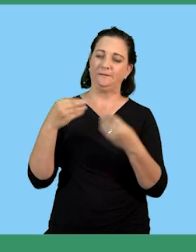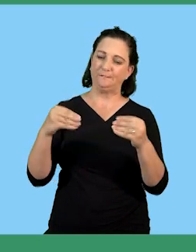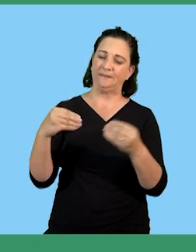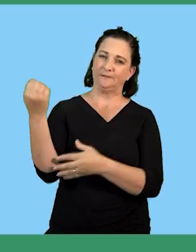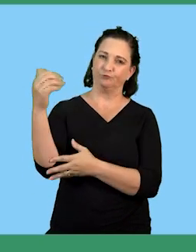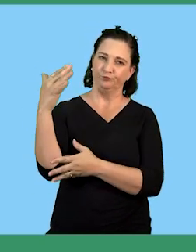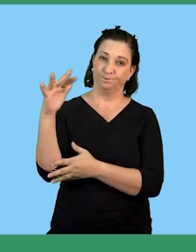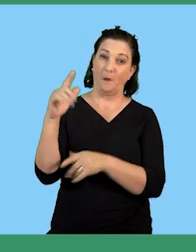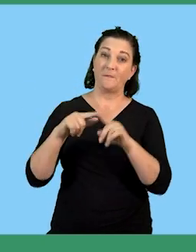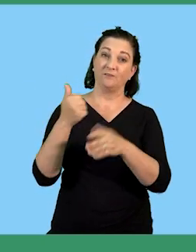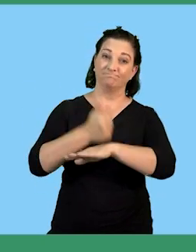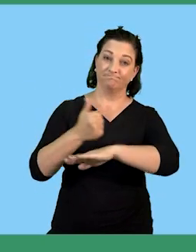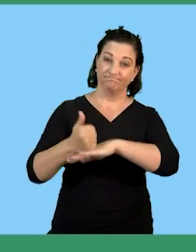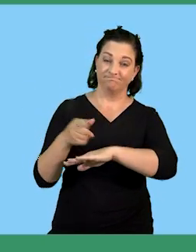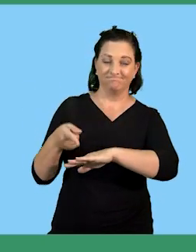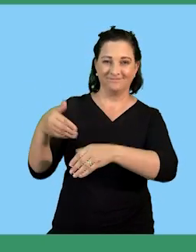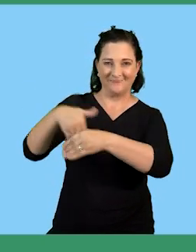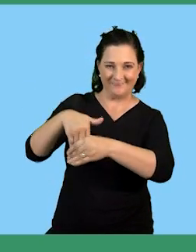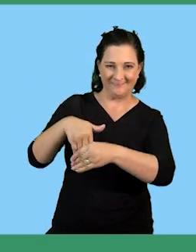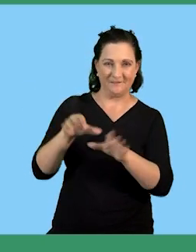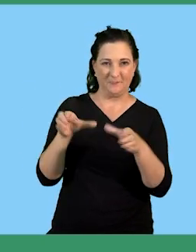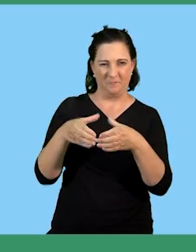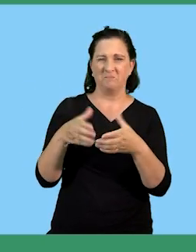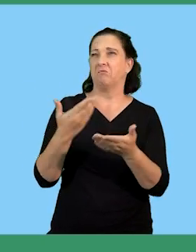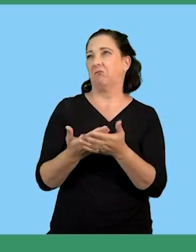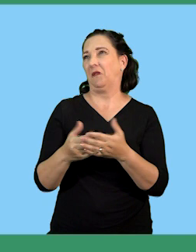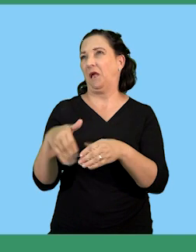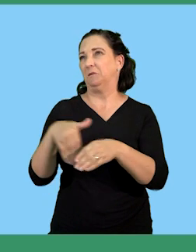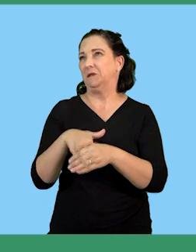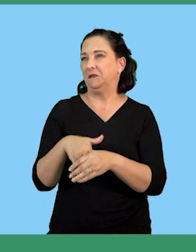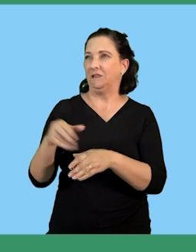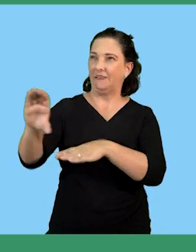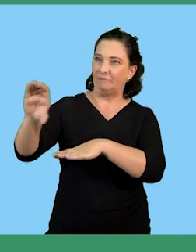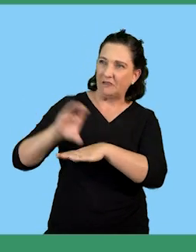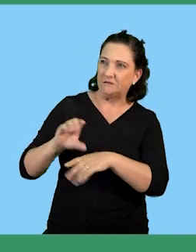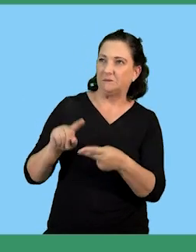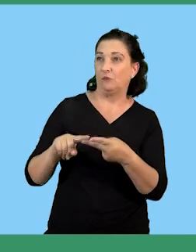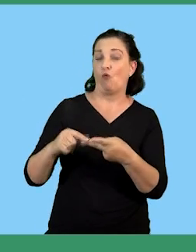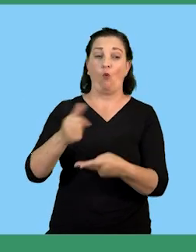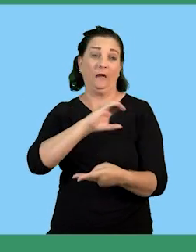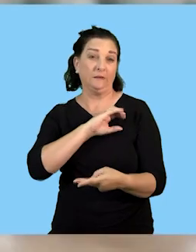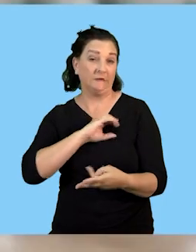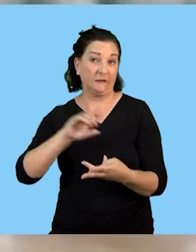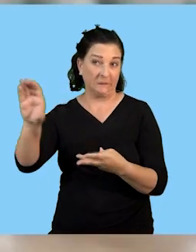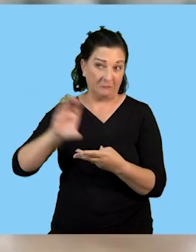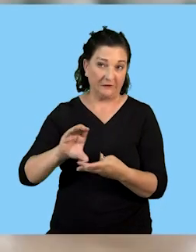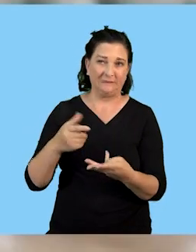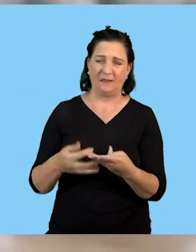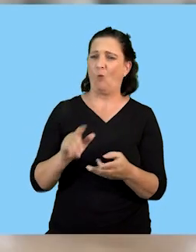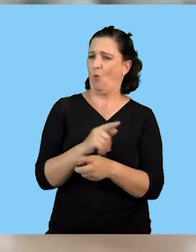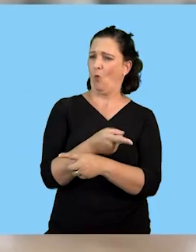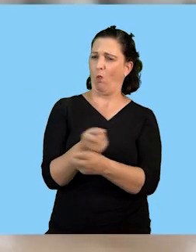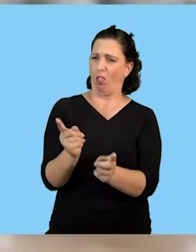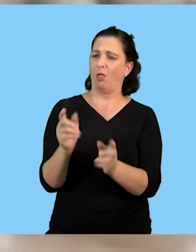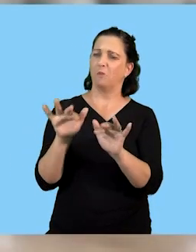to the stakeholders. Now, don't forget, stakeholders can be your investors, it can be employees, it can be your customers. So